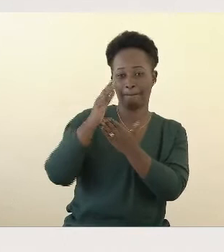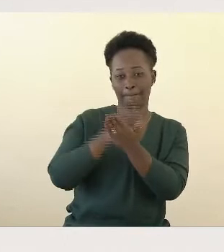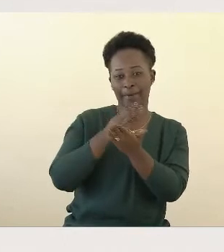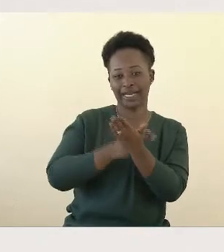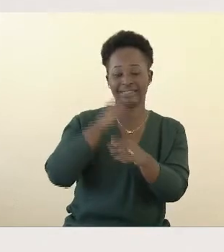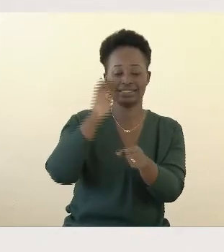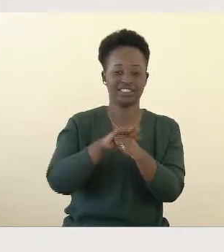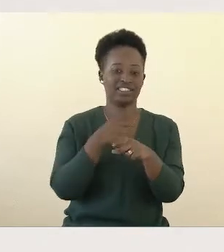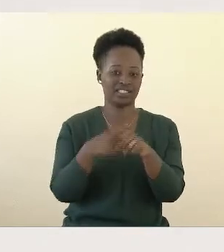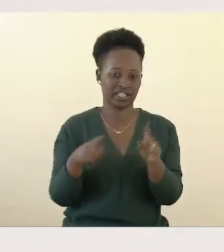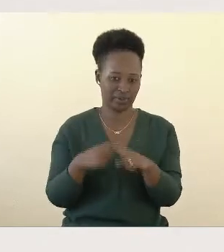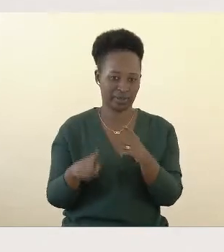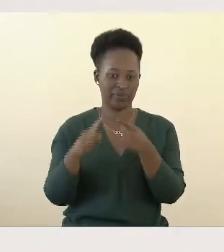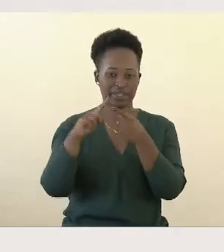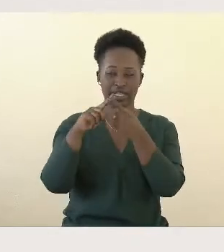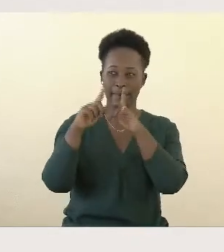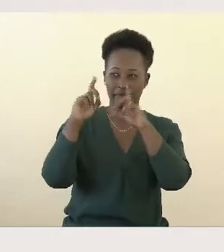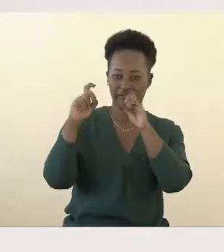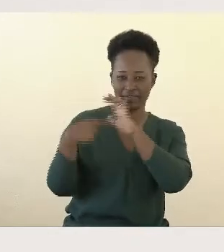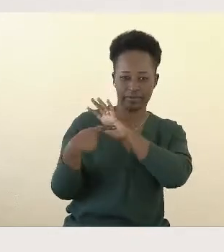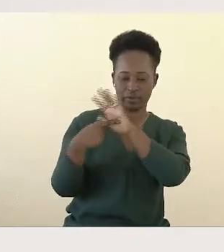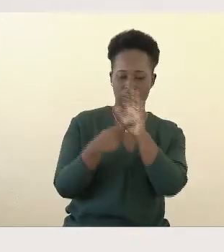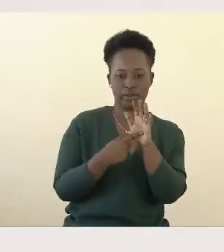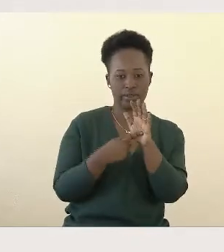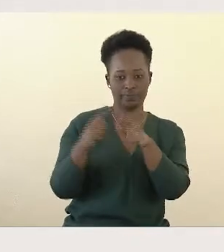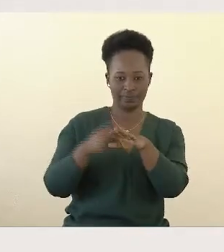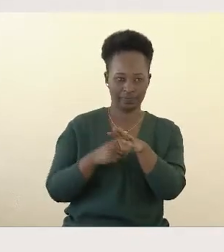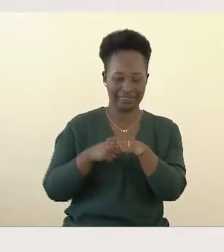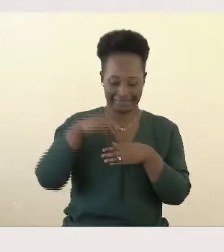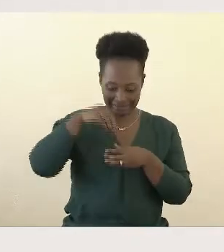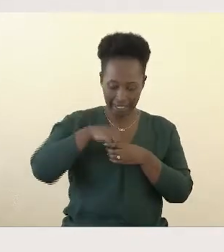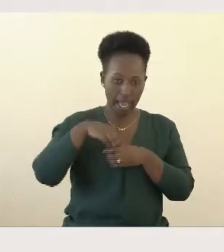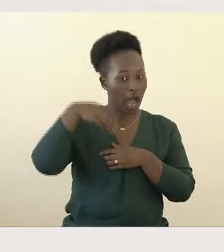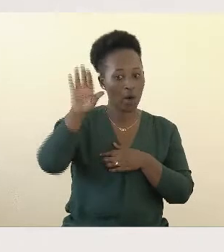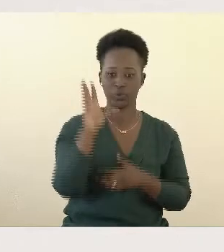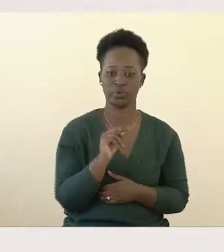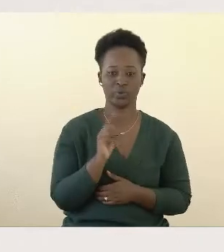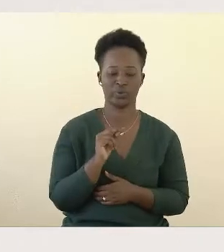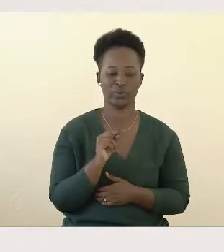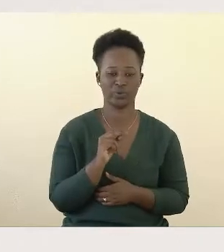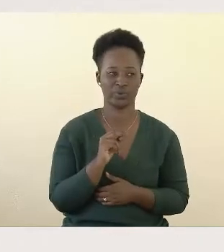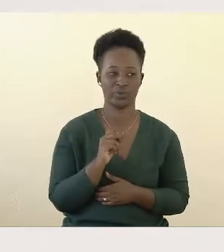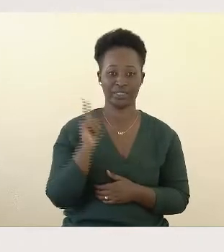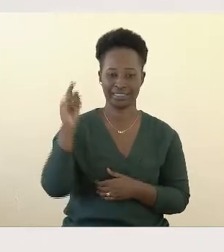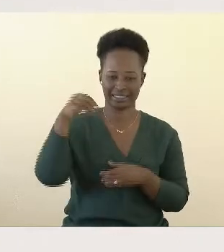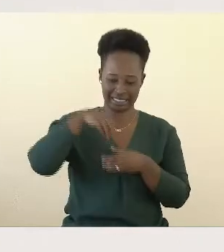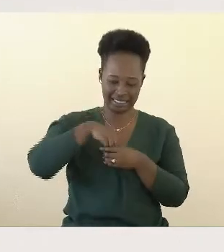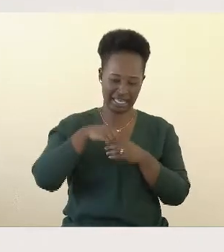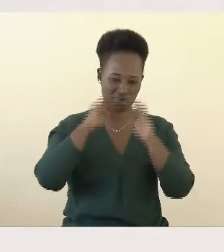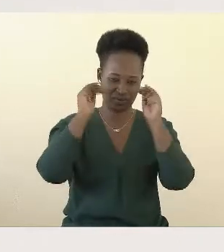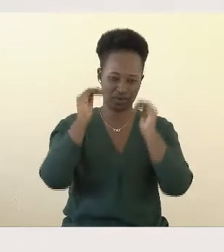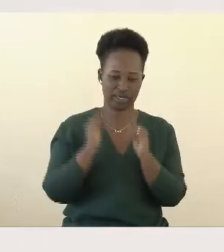skin. Here is the figure that shows the skin internally, not externally. This is the internal structure of the